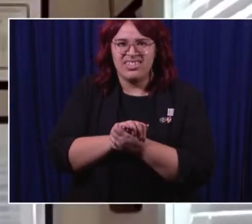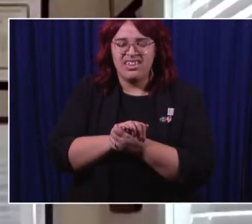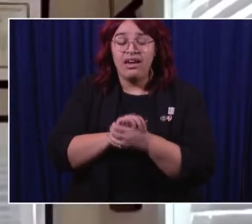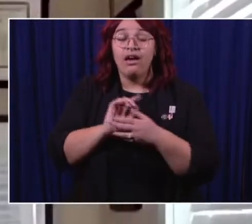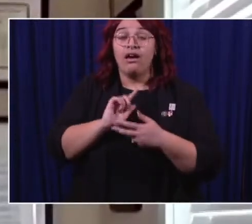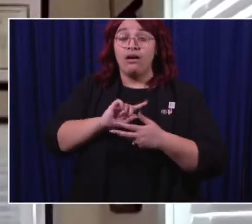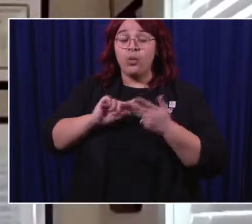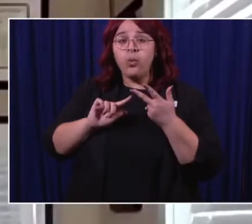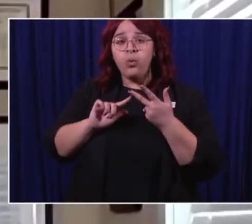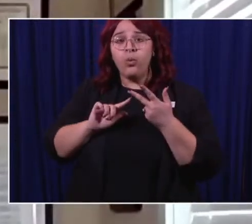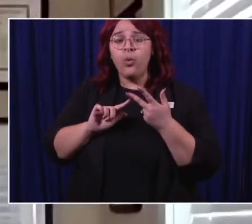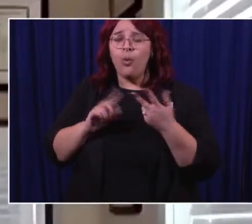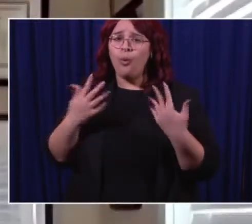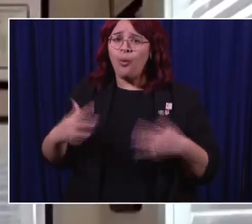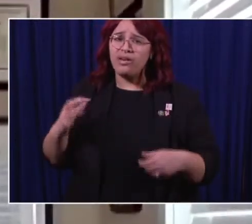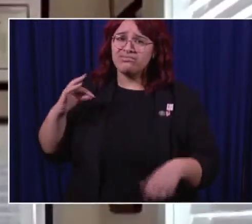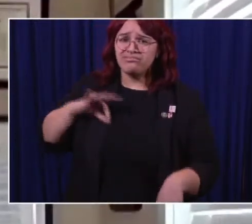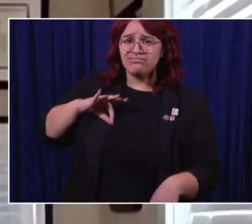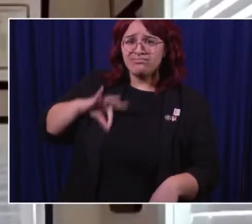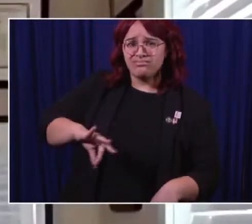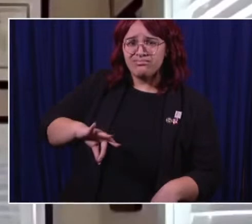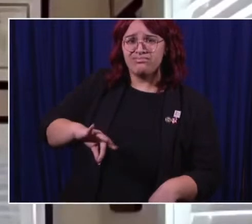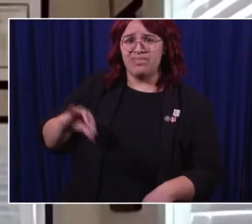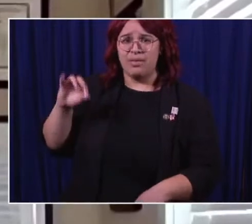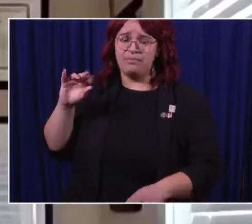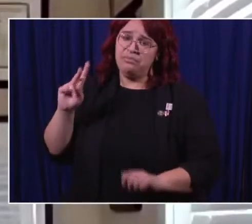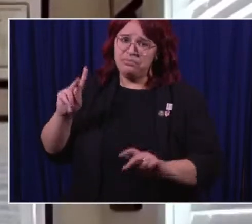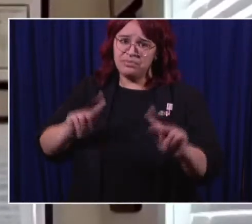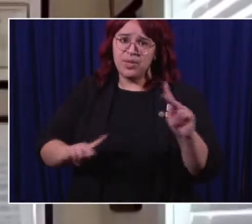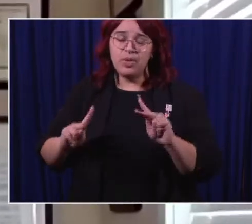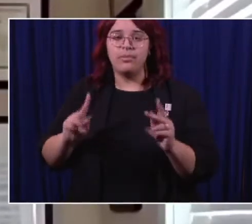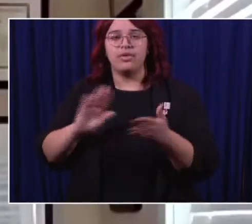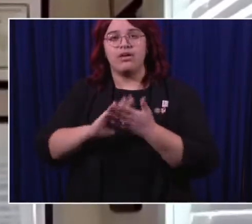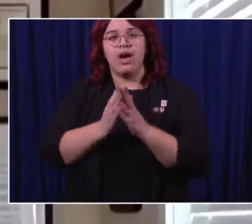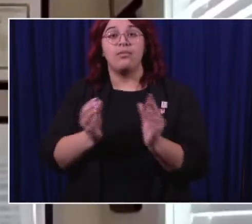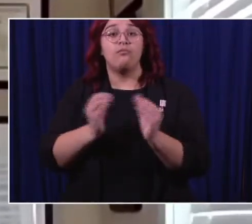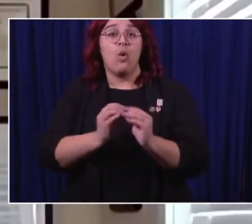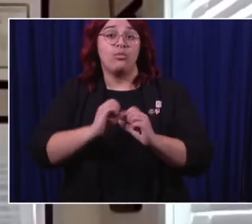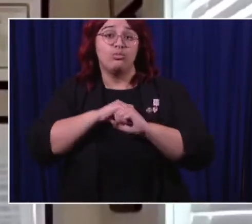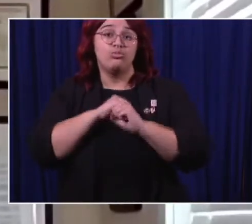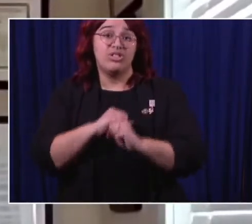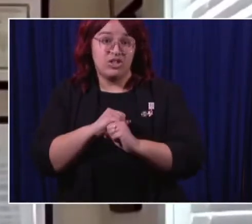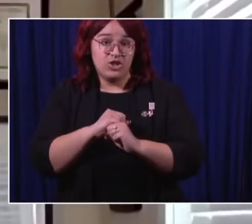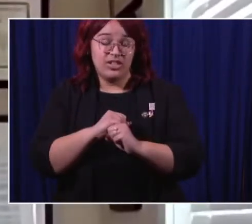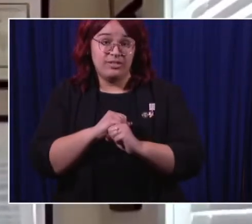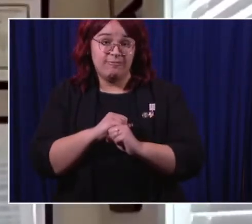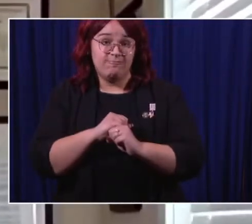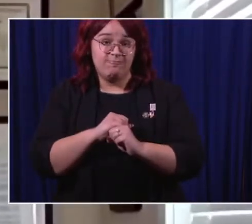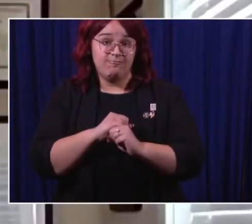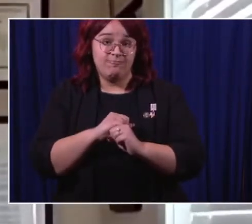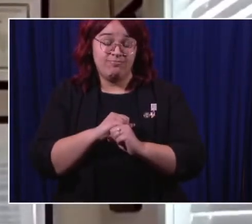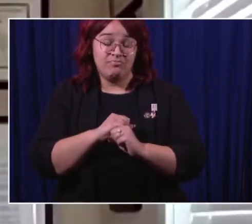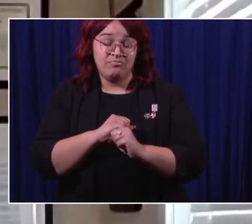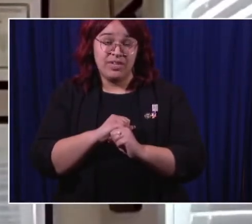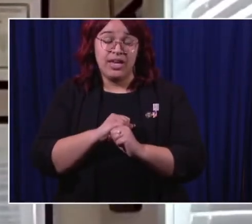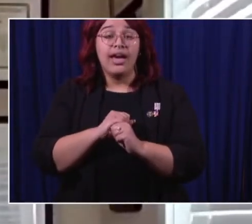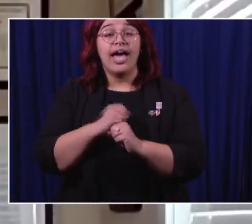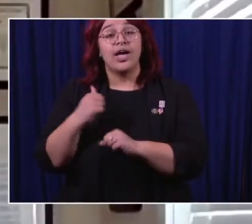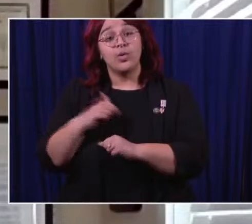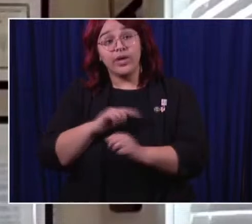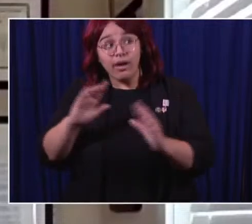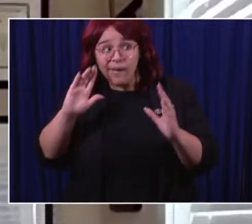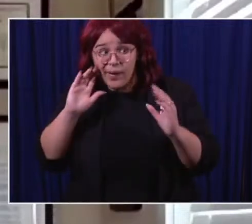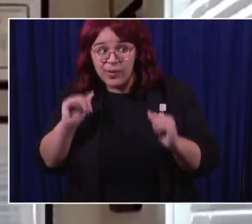protection, even as we are looking forward to the day when our vaccines will put this pandemic behind us.